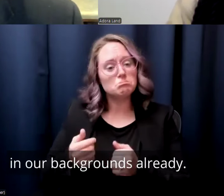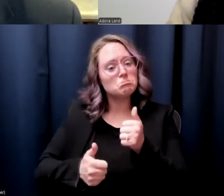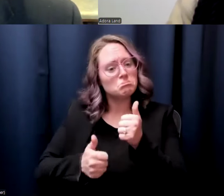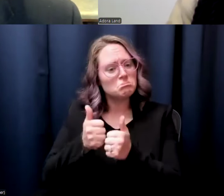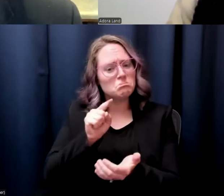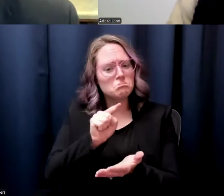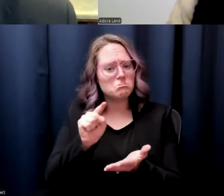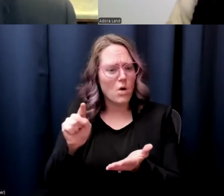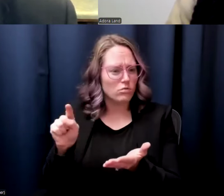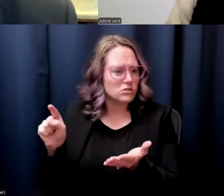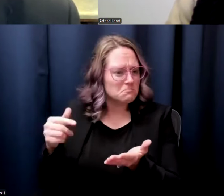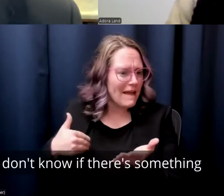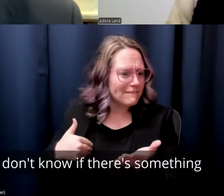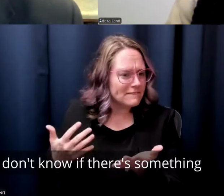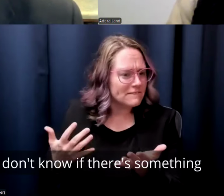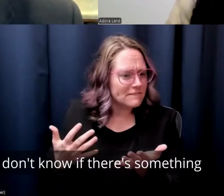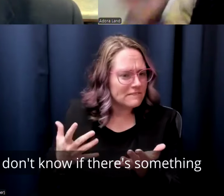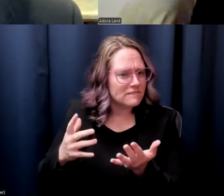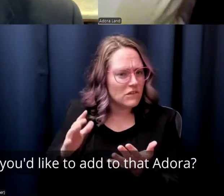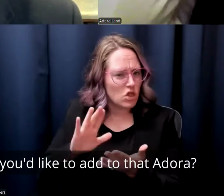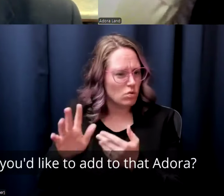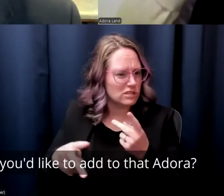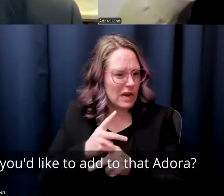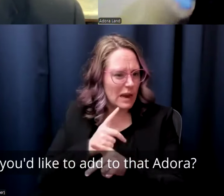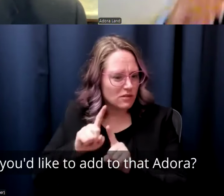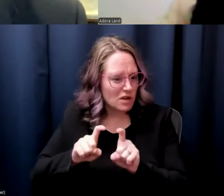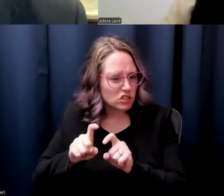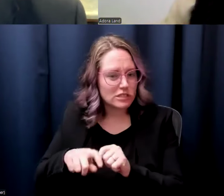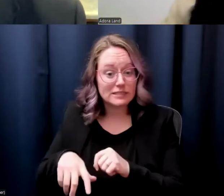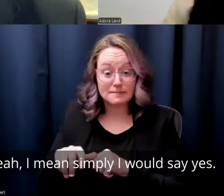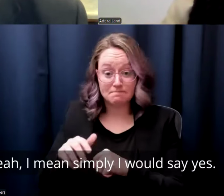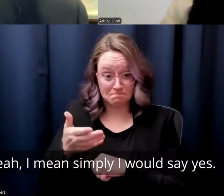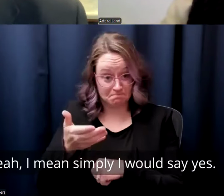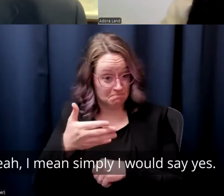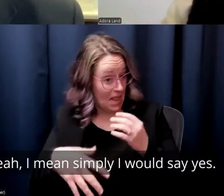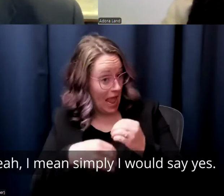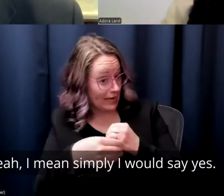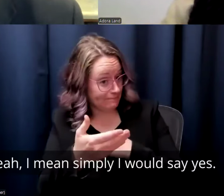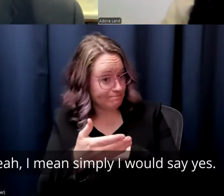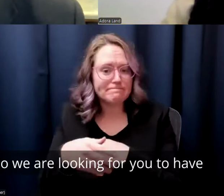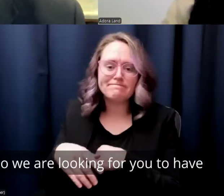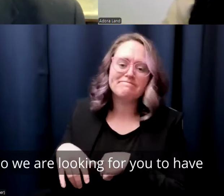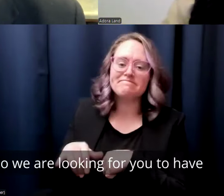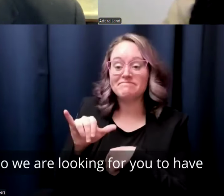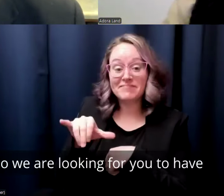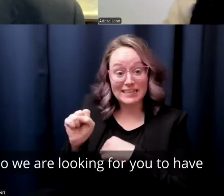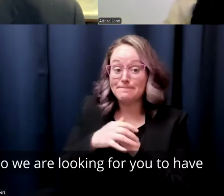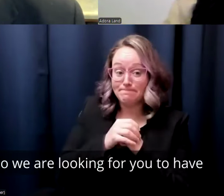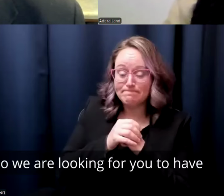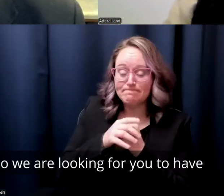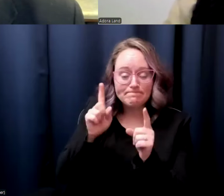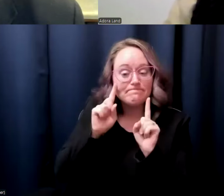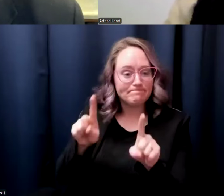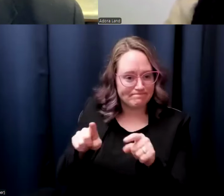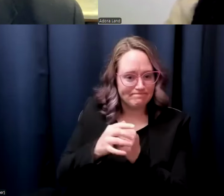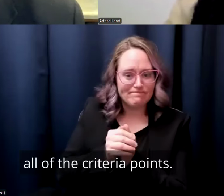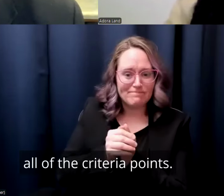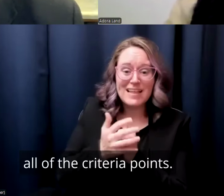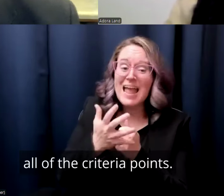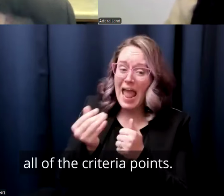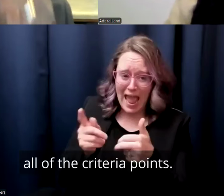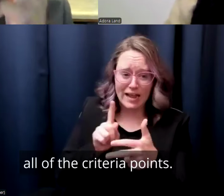already. I don't know if there's something you'd like to add to that, Adora. Yeah, I mean, simply, I would say yes. So we are looking for you to have all